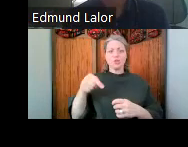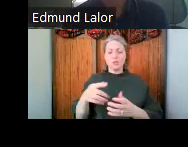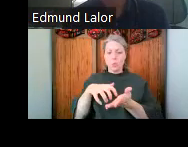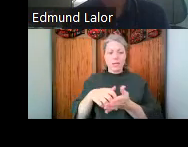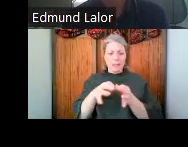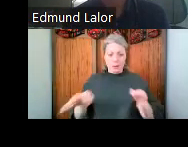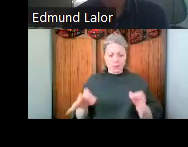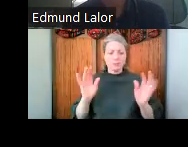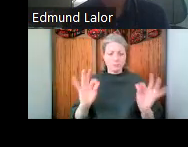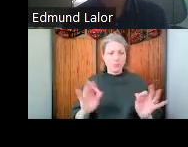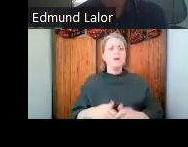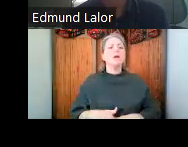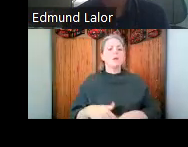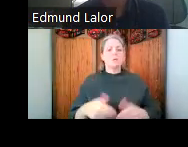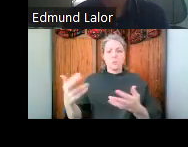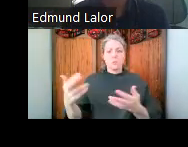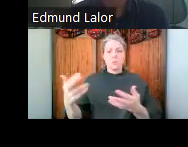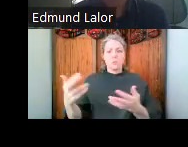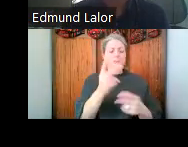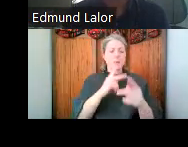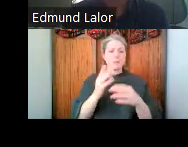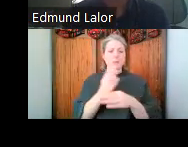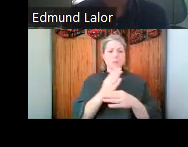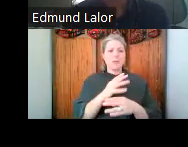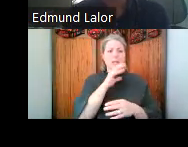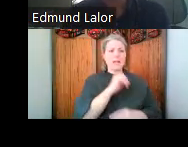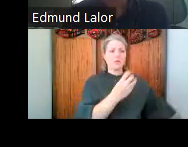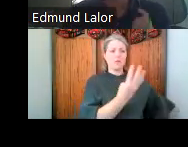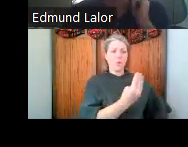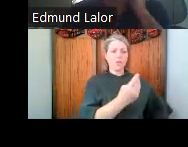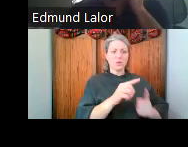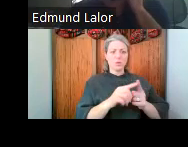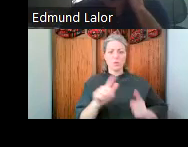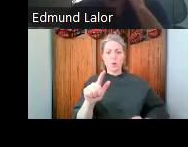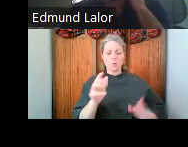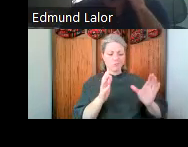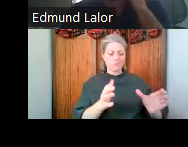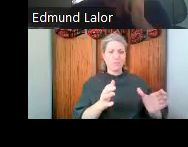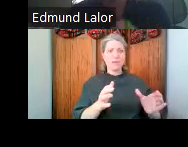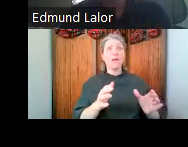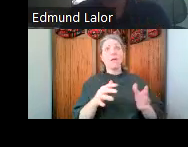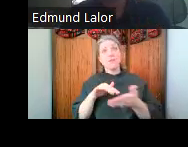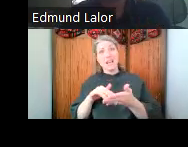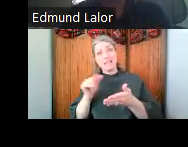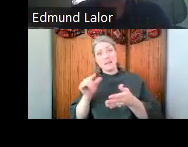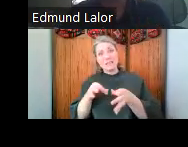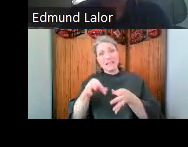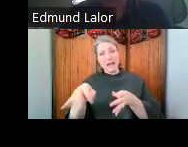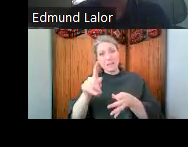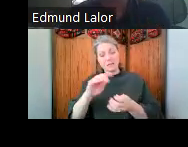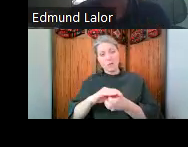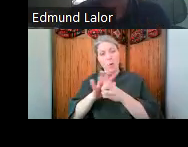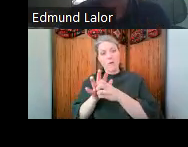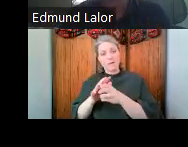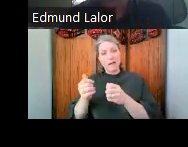we have been recruiting folks aged between 14 and 21. Again, the study was a little delayed in the first place because of COVID the first year,